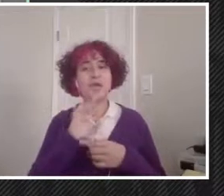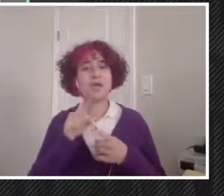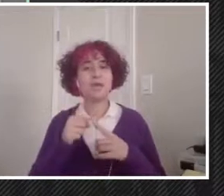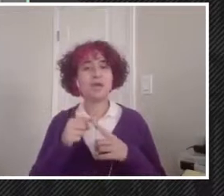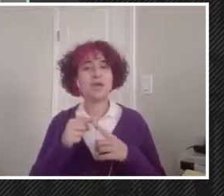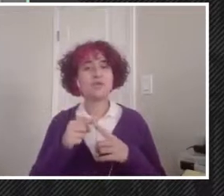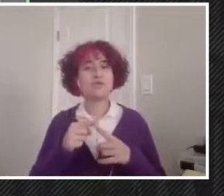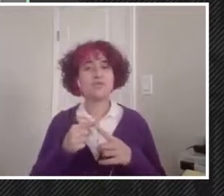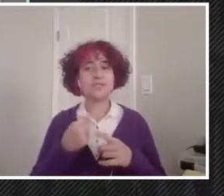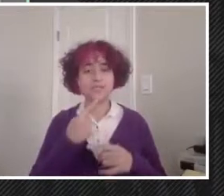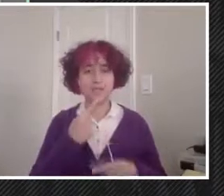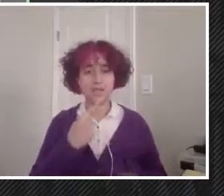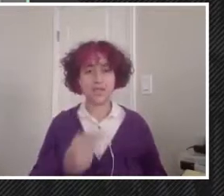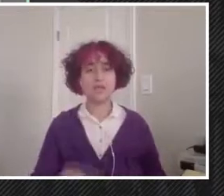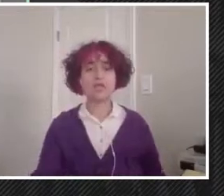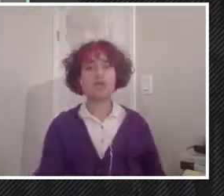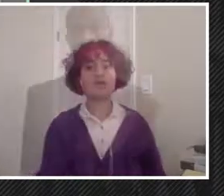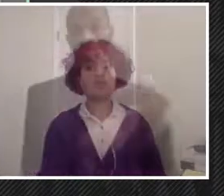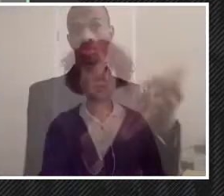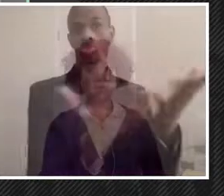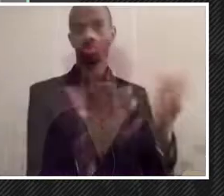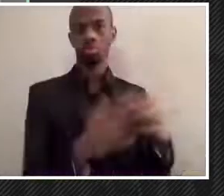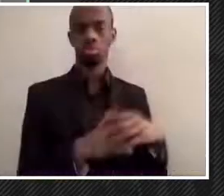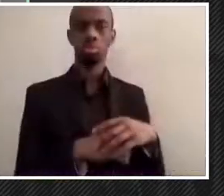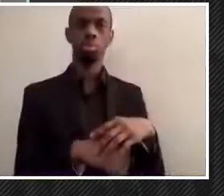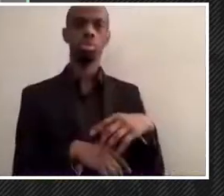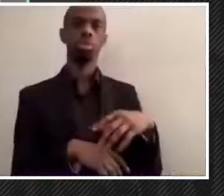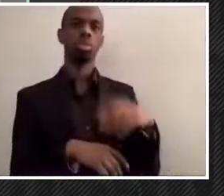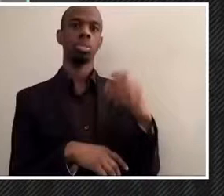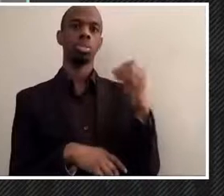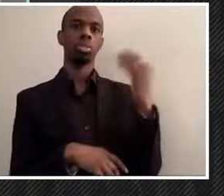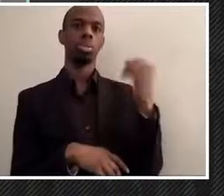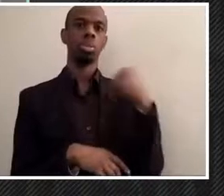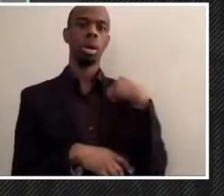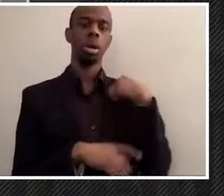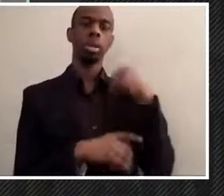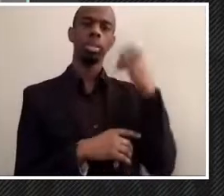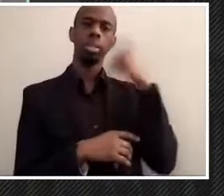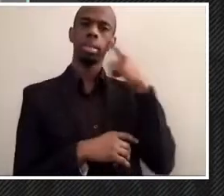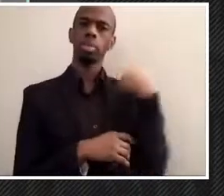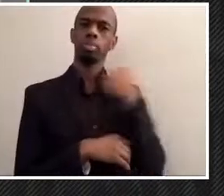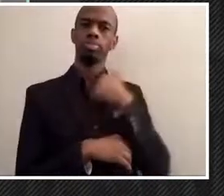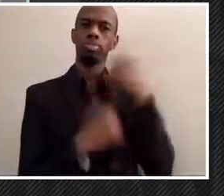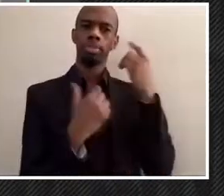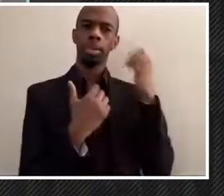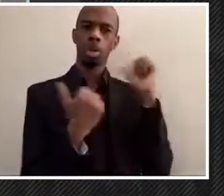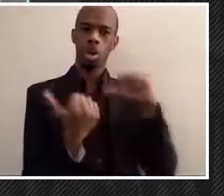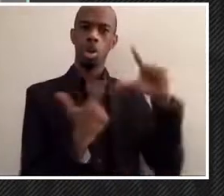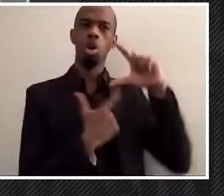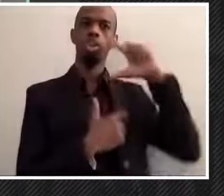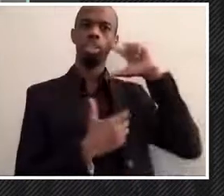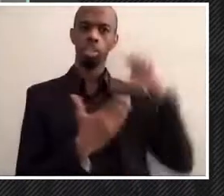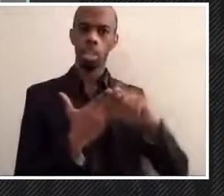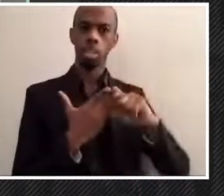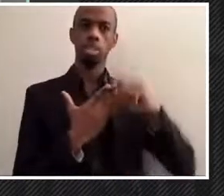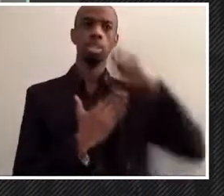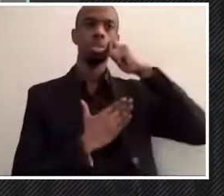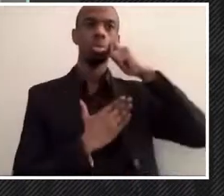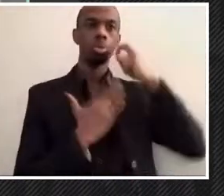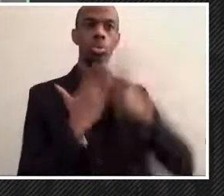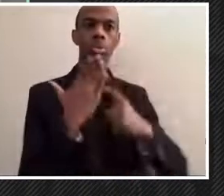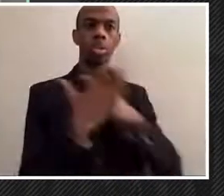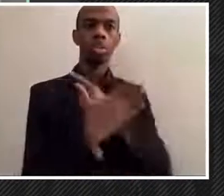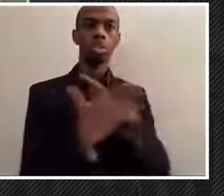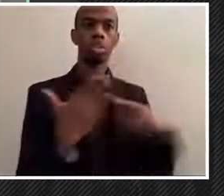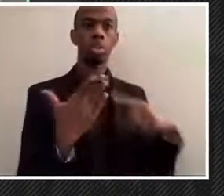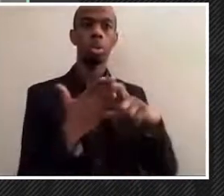that I acknowledge, I think we all acknowledge, that racial justice and Black political power is